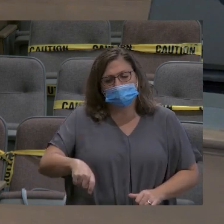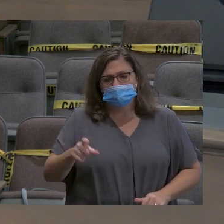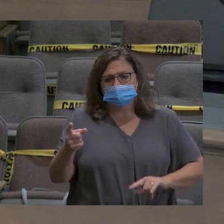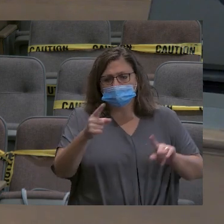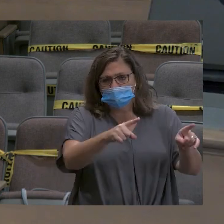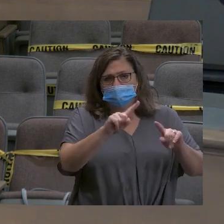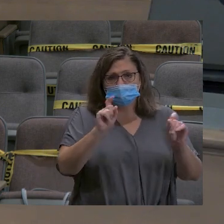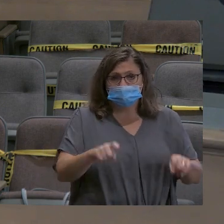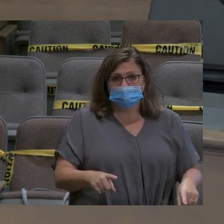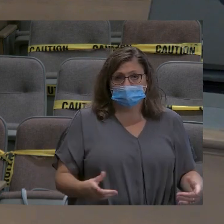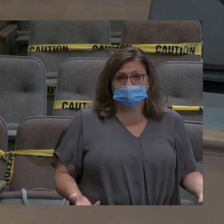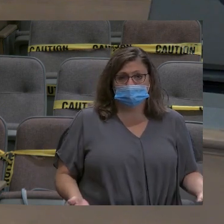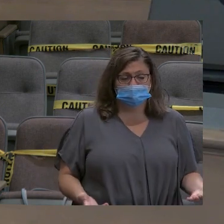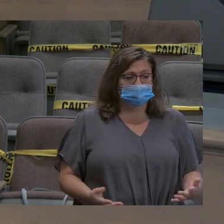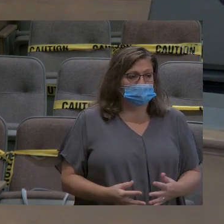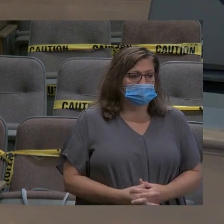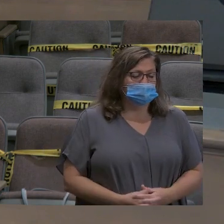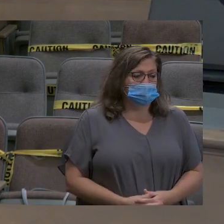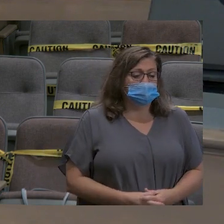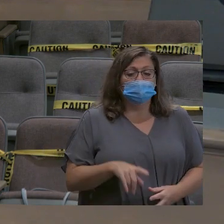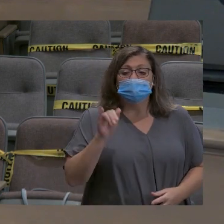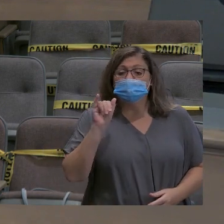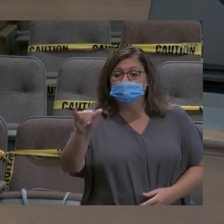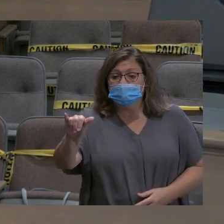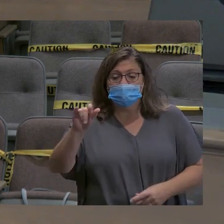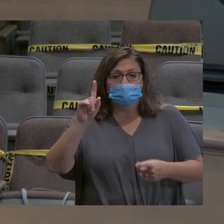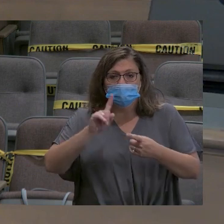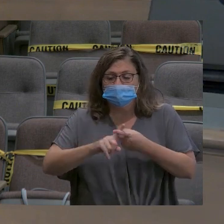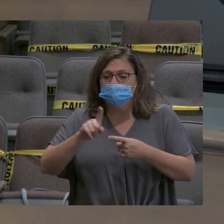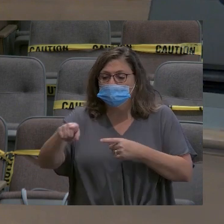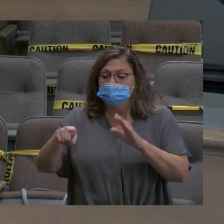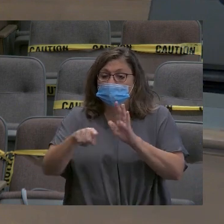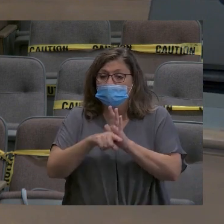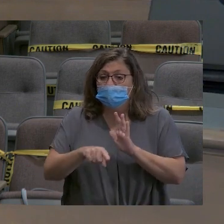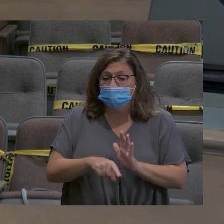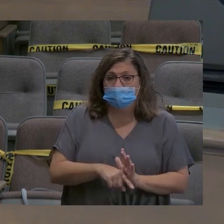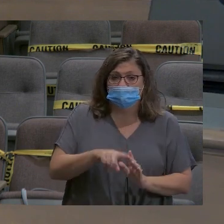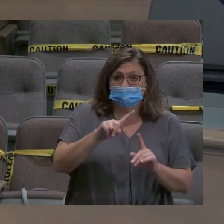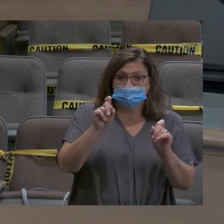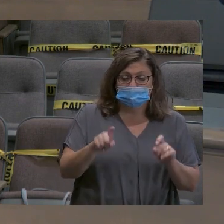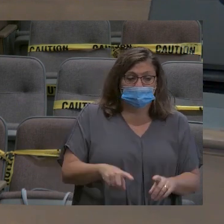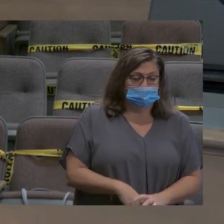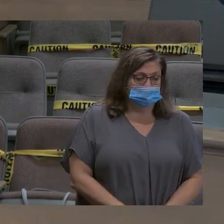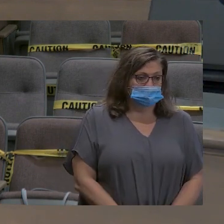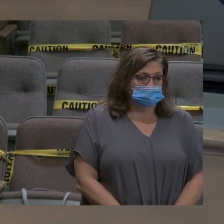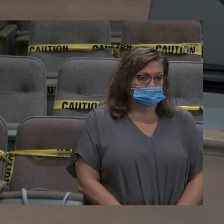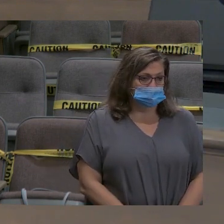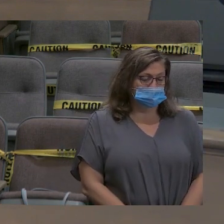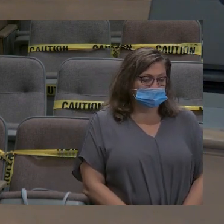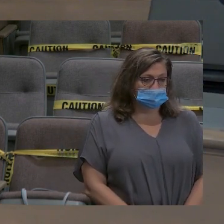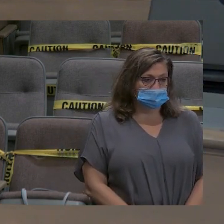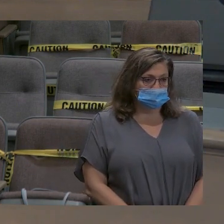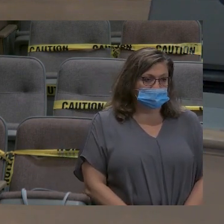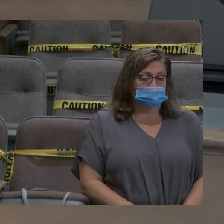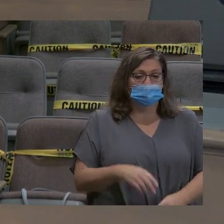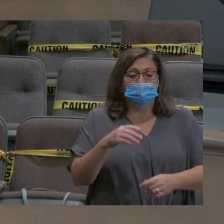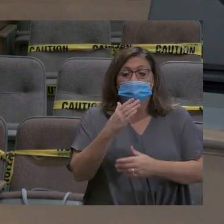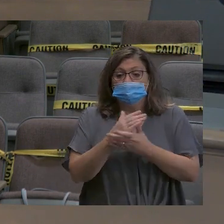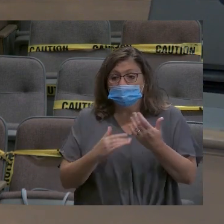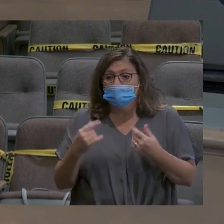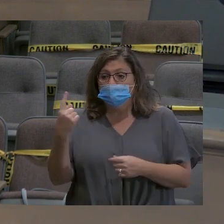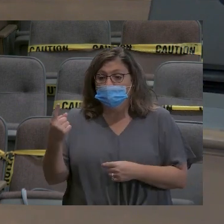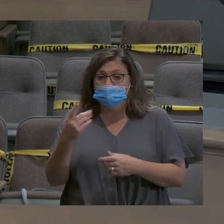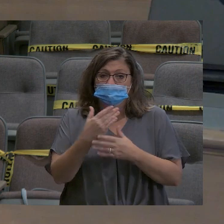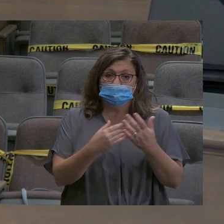employees stay out of work until they can test negative, and in some cases, they're requiring them to test negative on 2